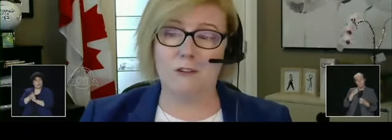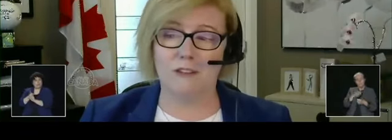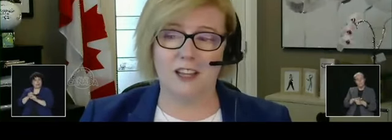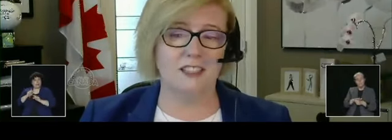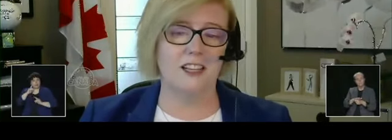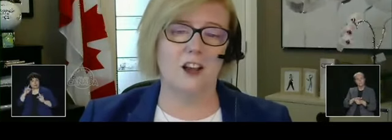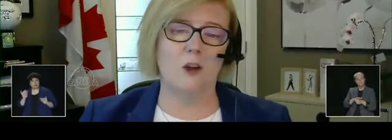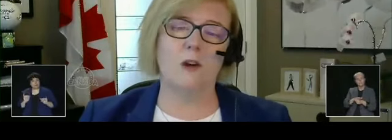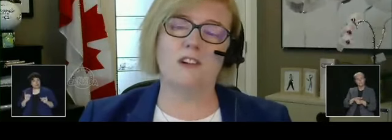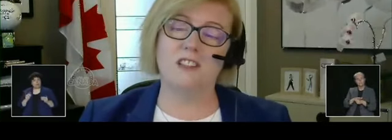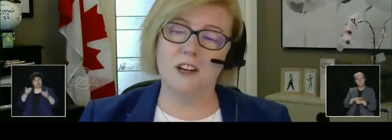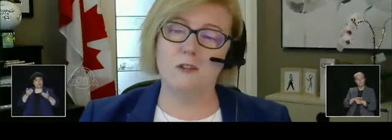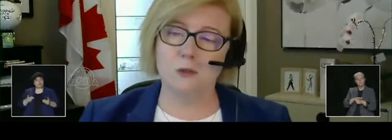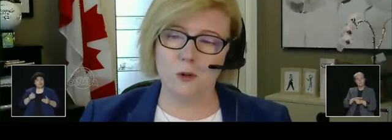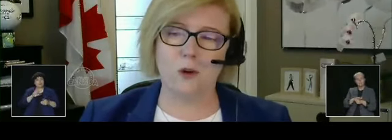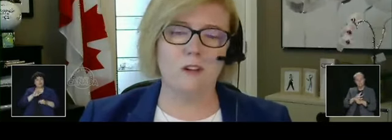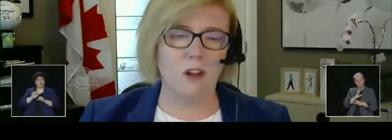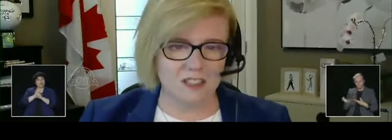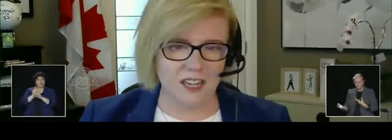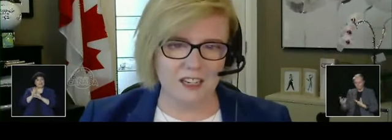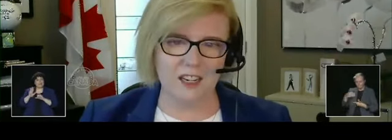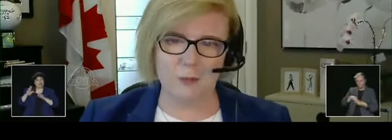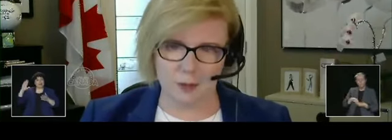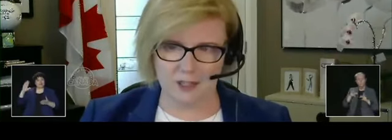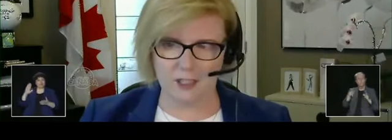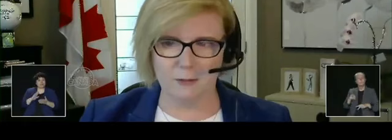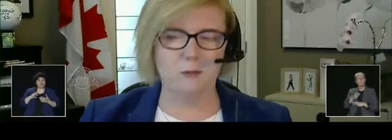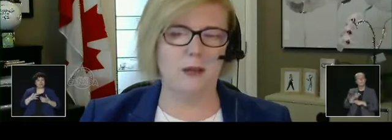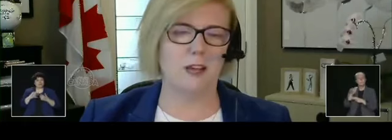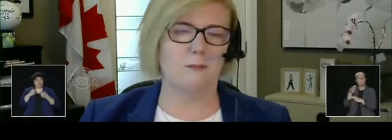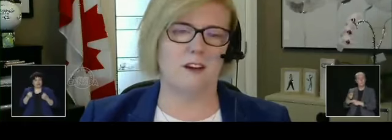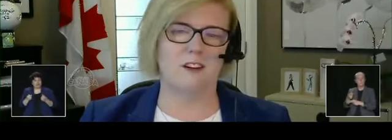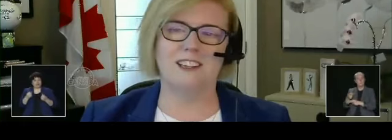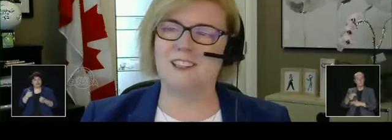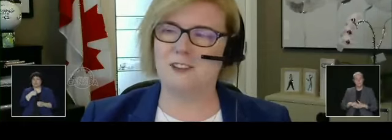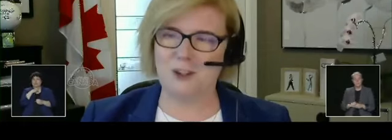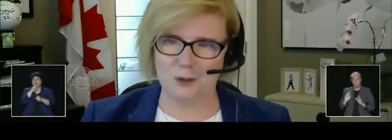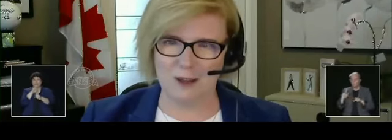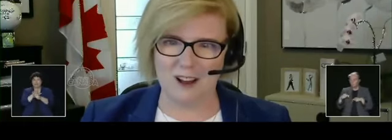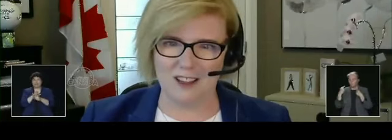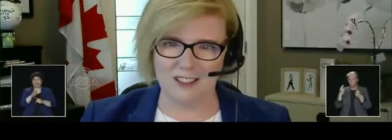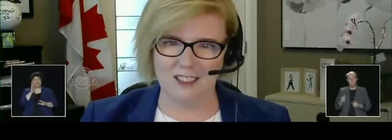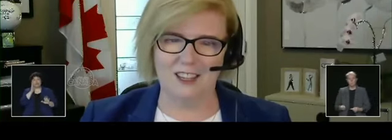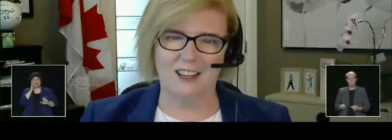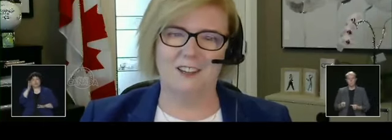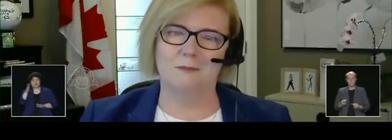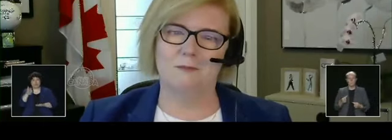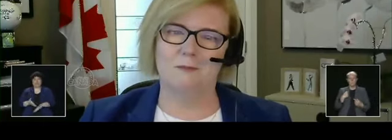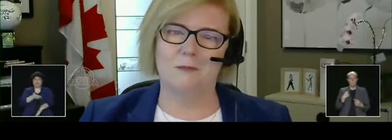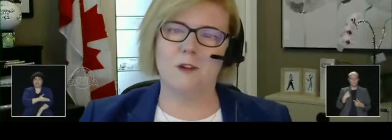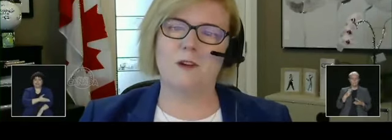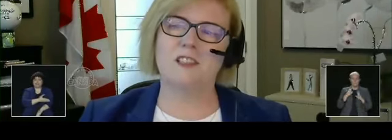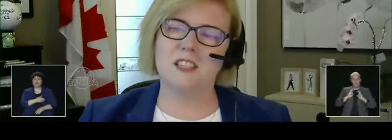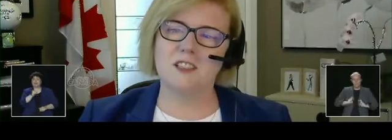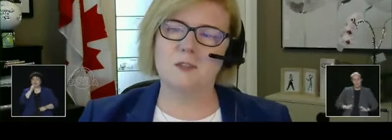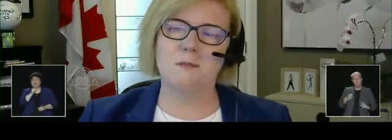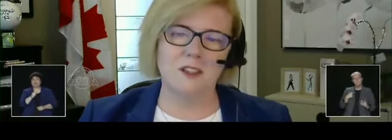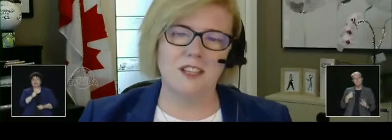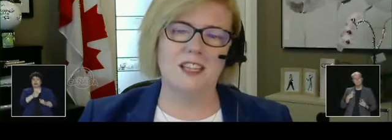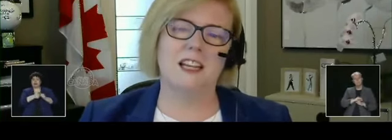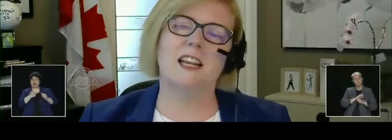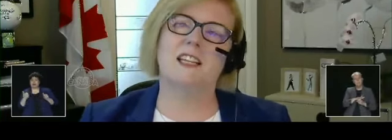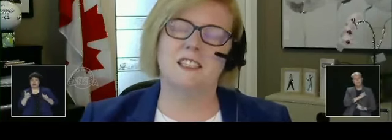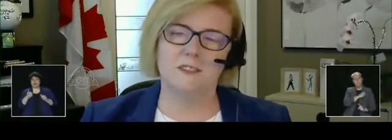our recovery phase, we are staying true to our long-standing commitment to build back better and leaving no one behind. There are